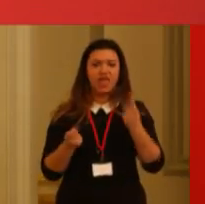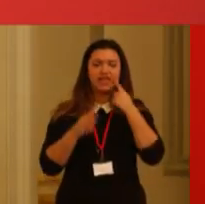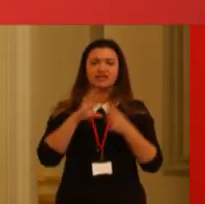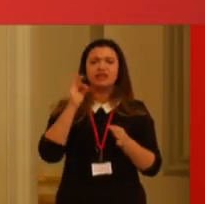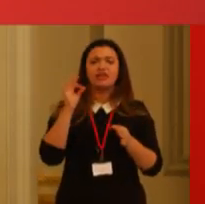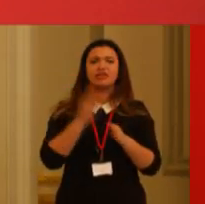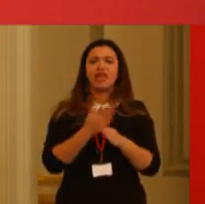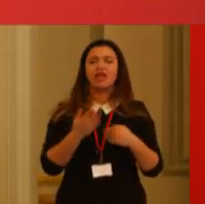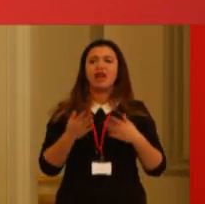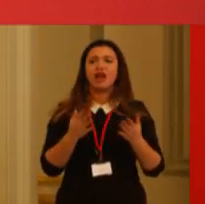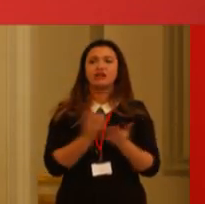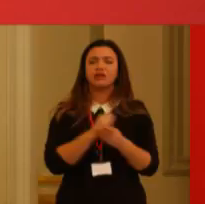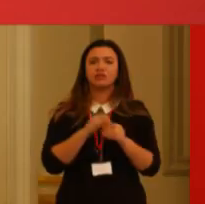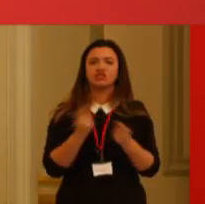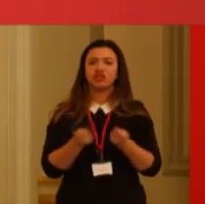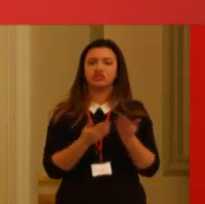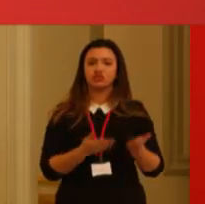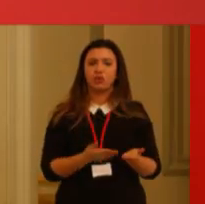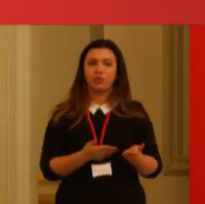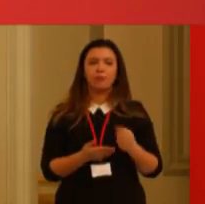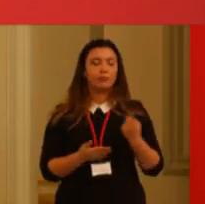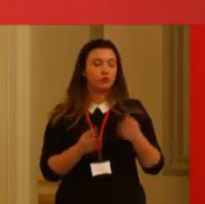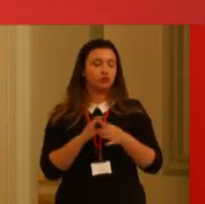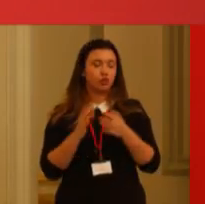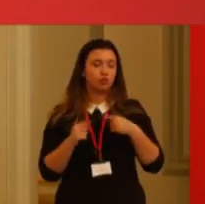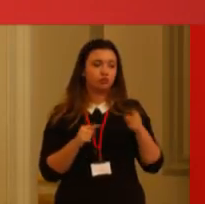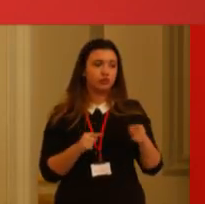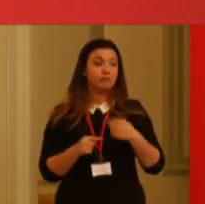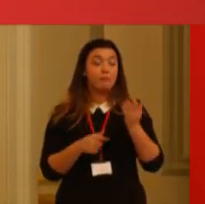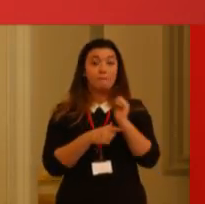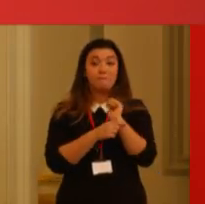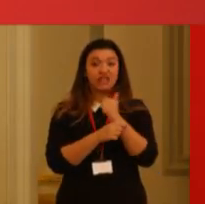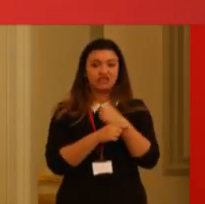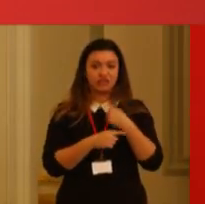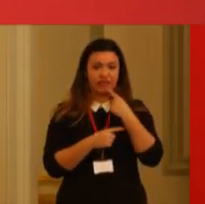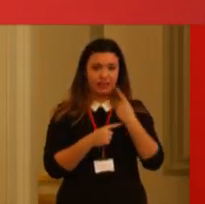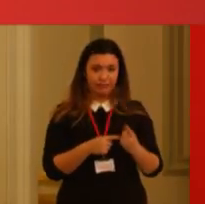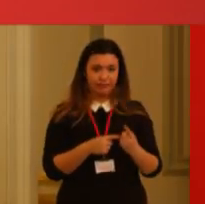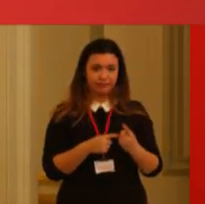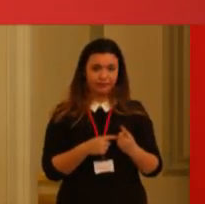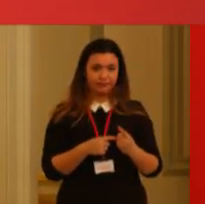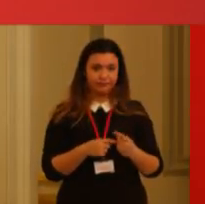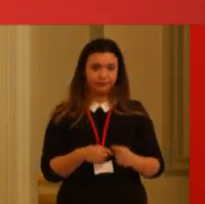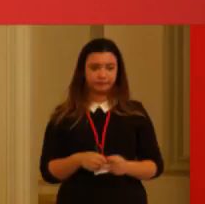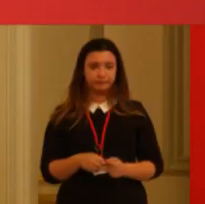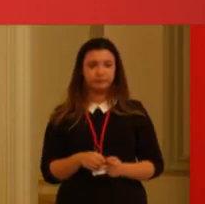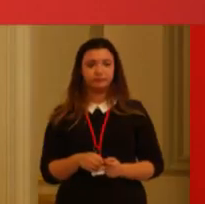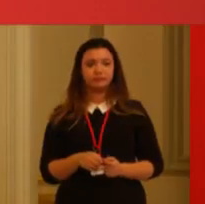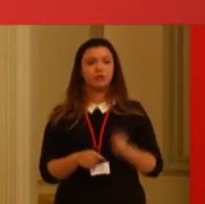So I'm still curious. My initial question was, like you said, a skill